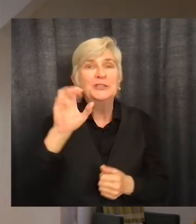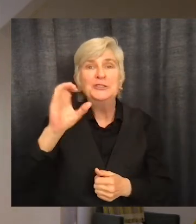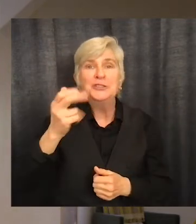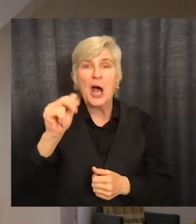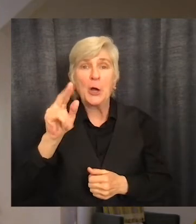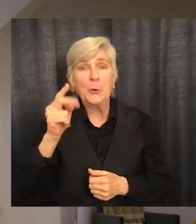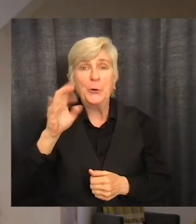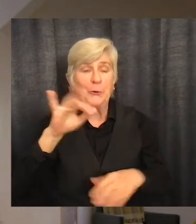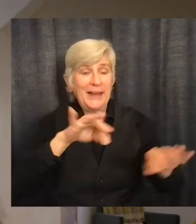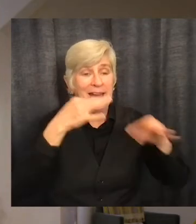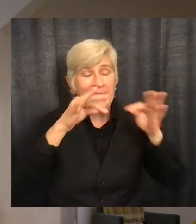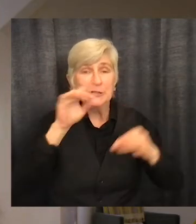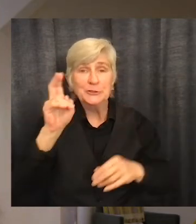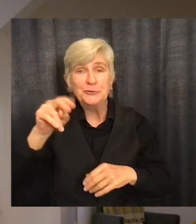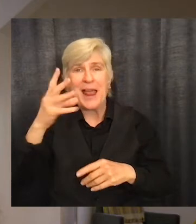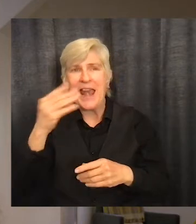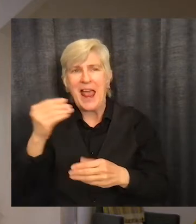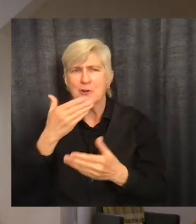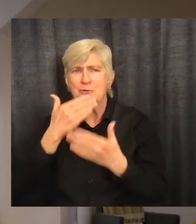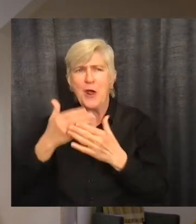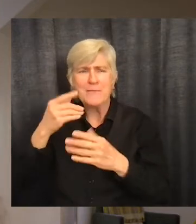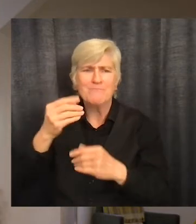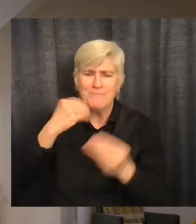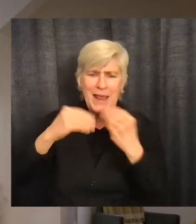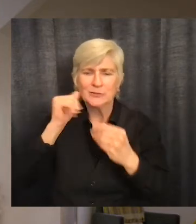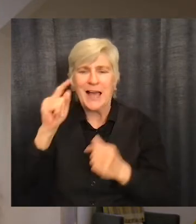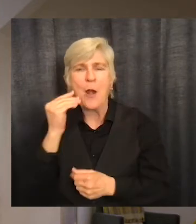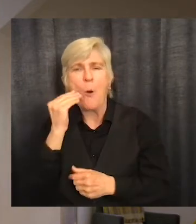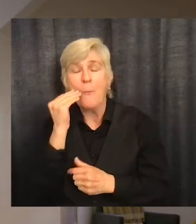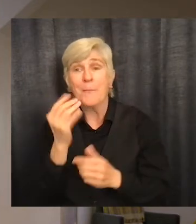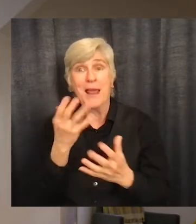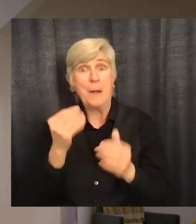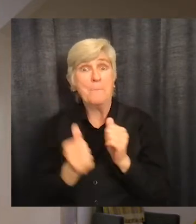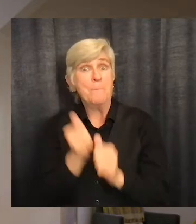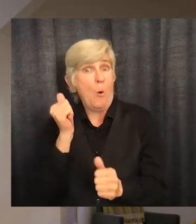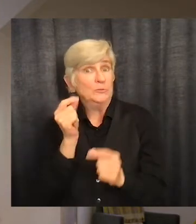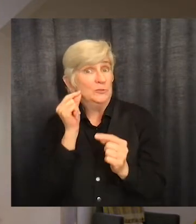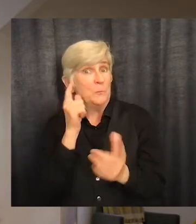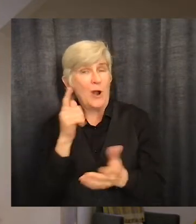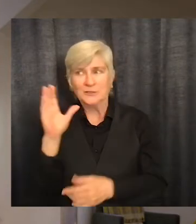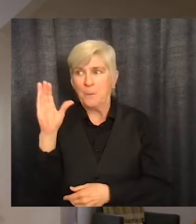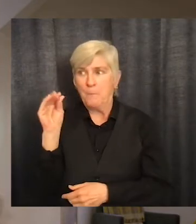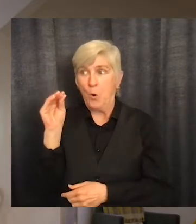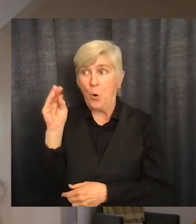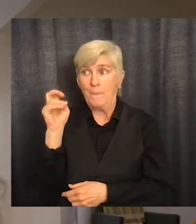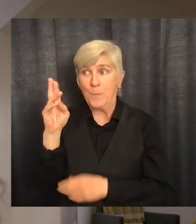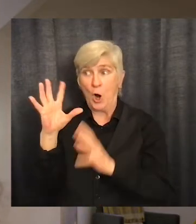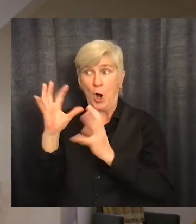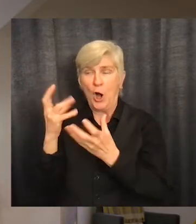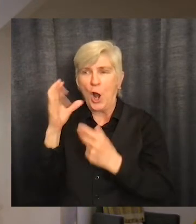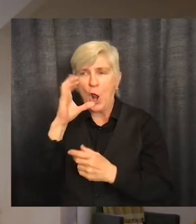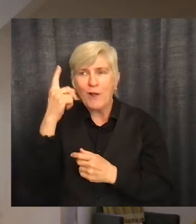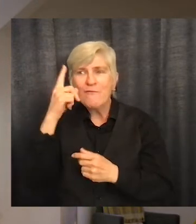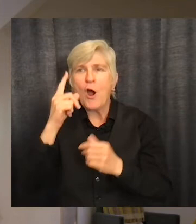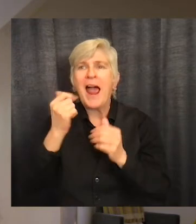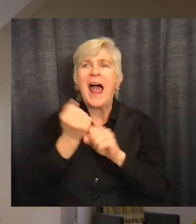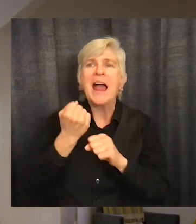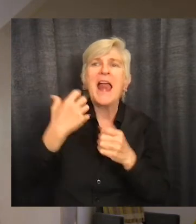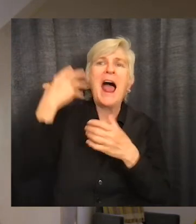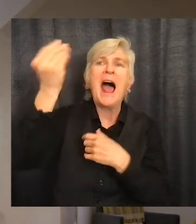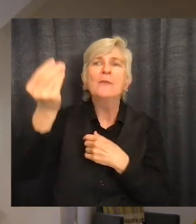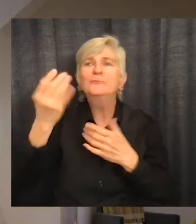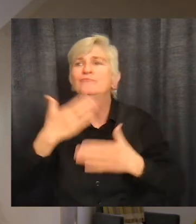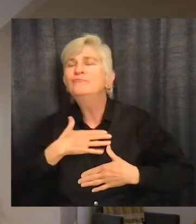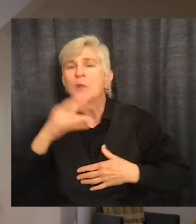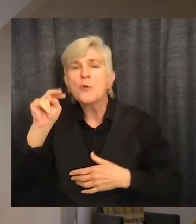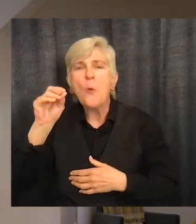searches behind new charcuterie trends and Michelin-worthy meals at home. And perhaps the most surprising, boomers are on